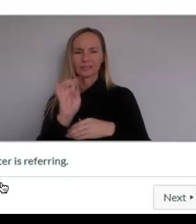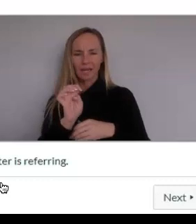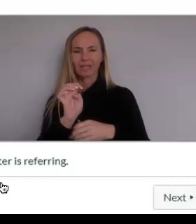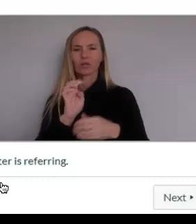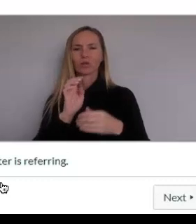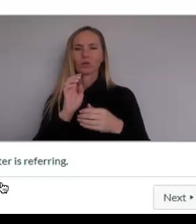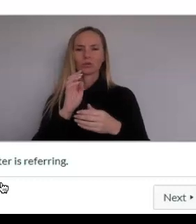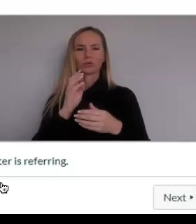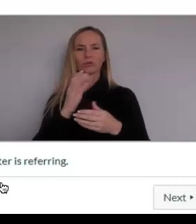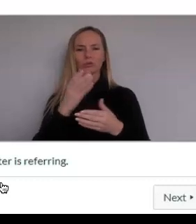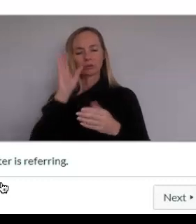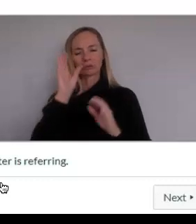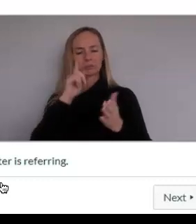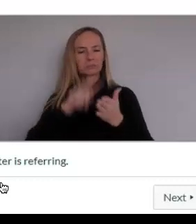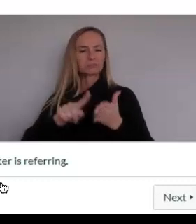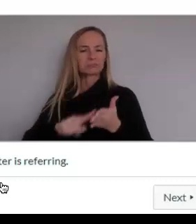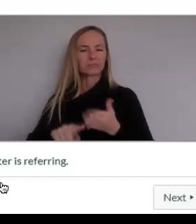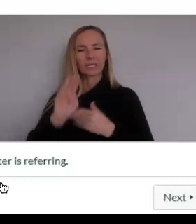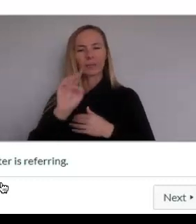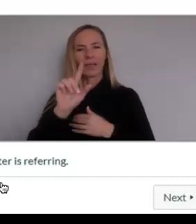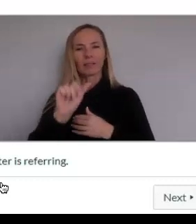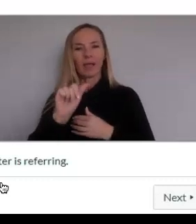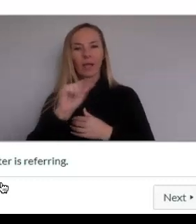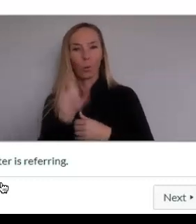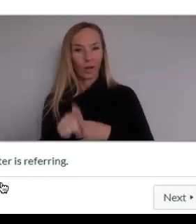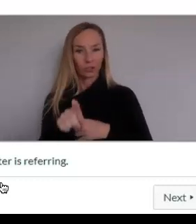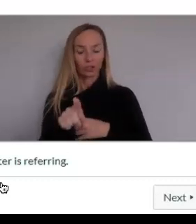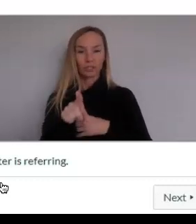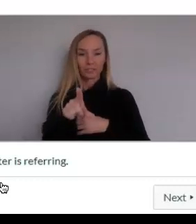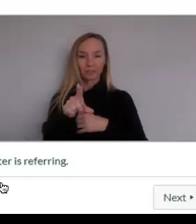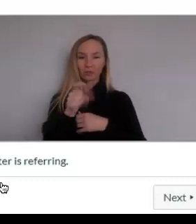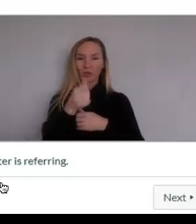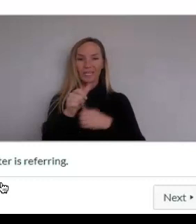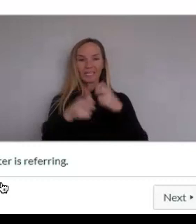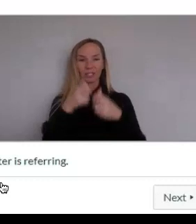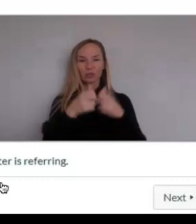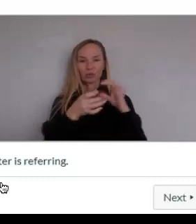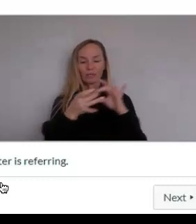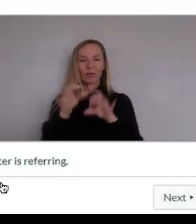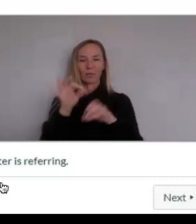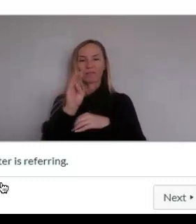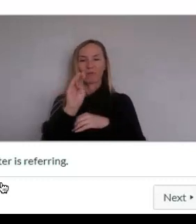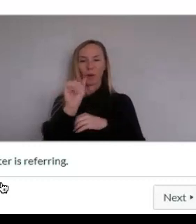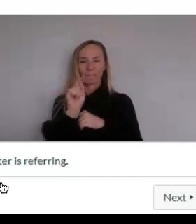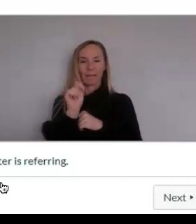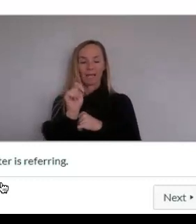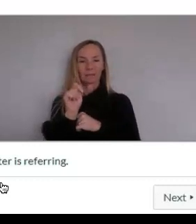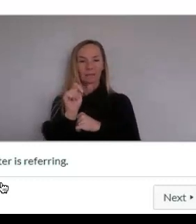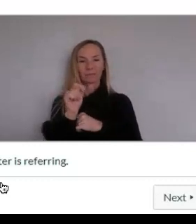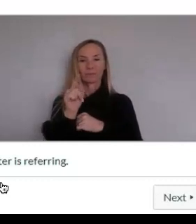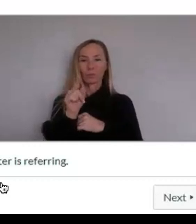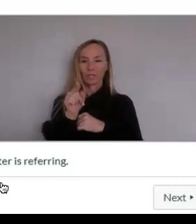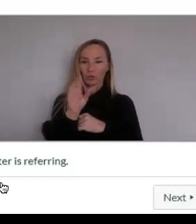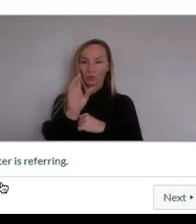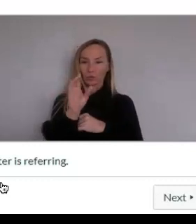verify or look up any MLA questions you may have or formatting issues. And so when you cite in